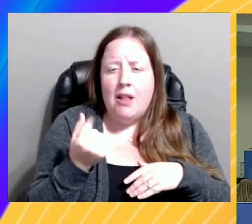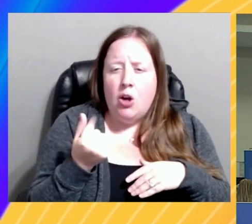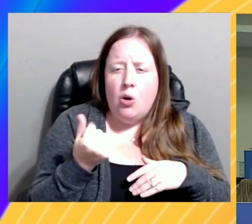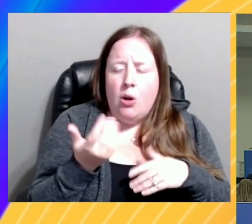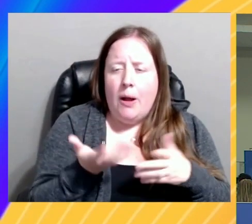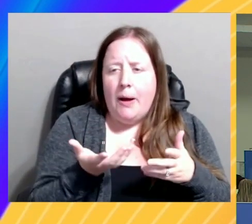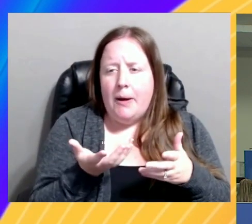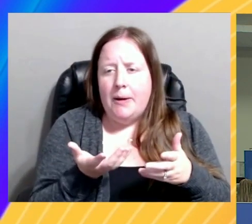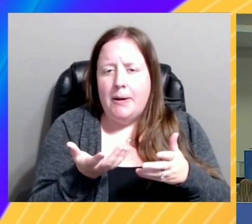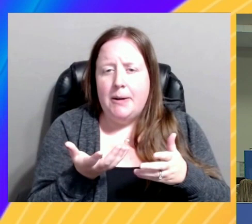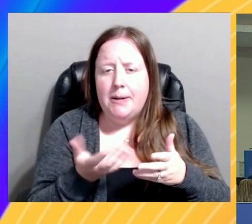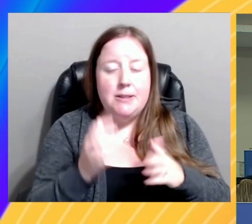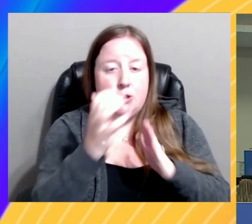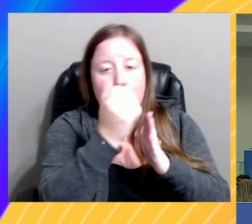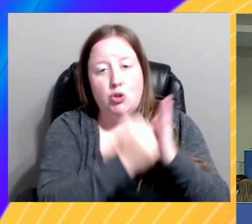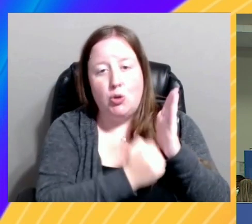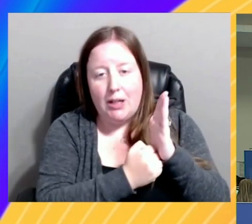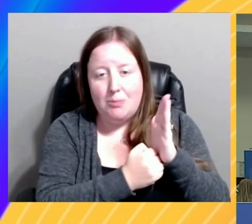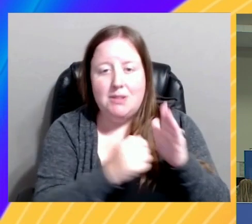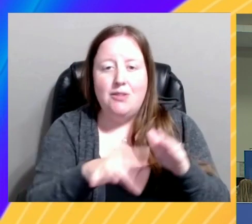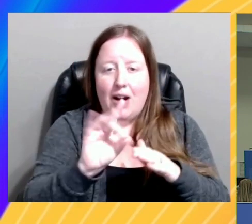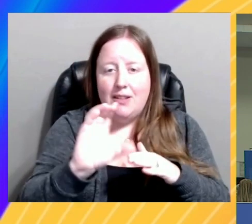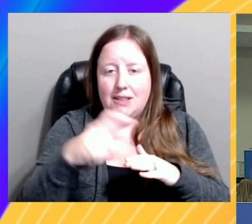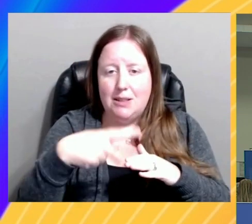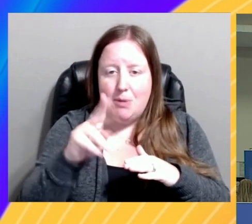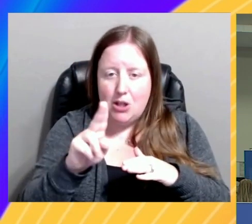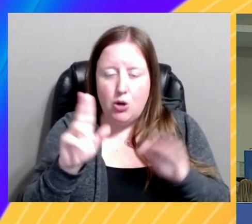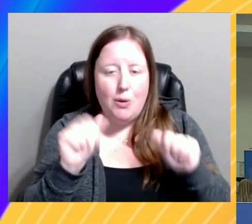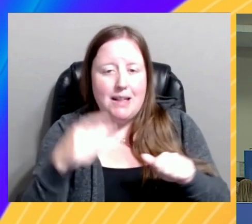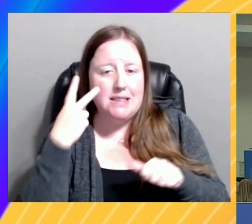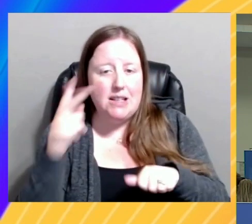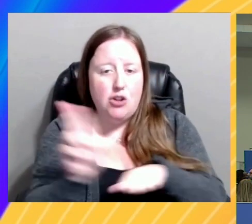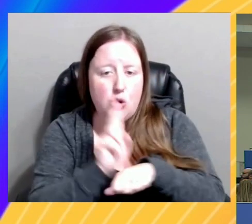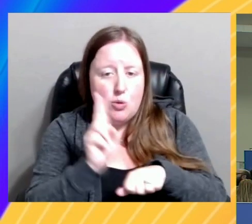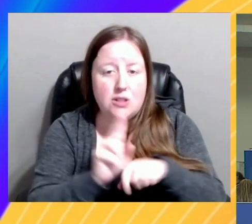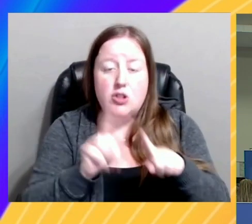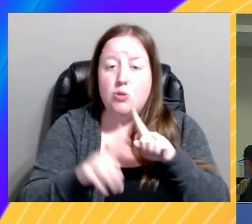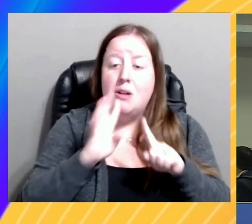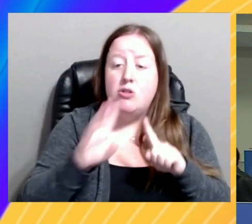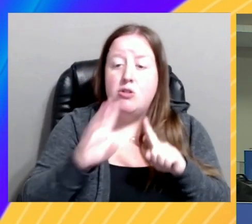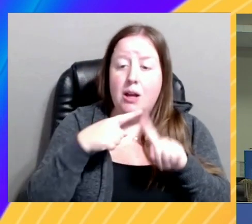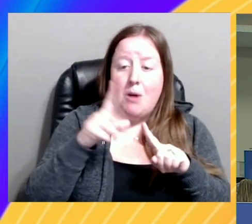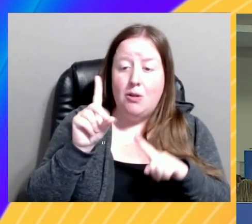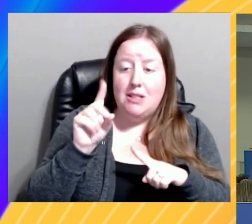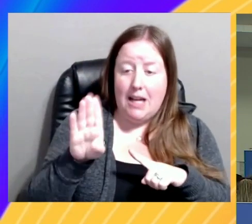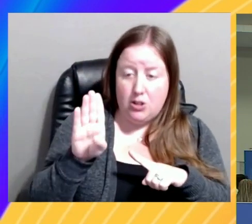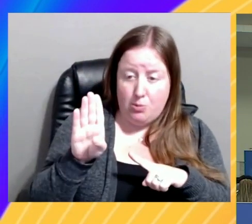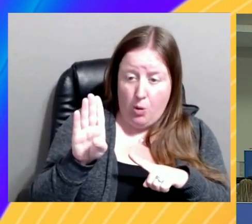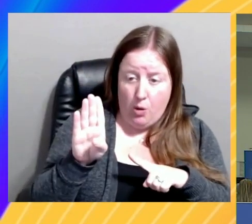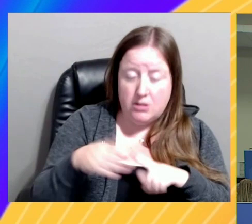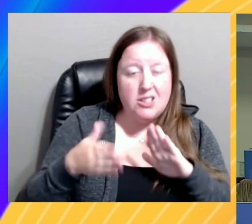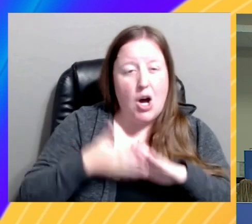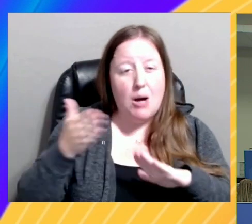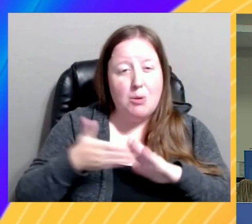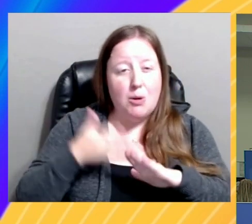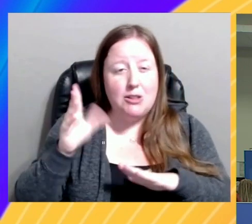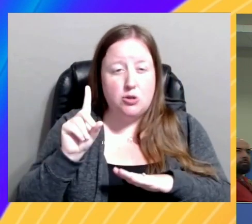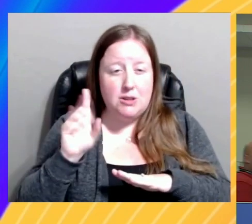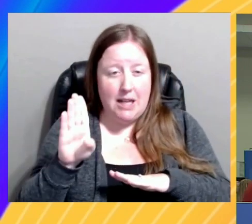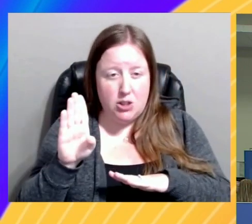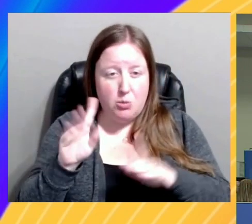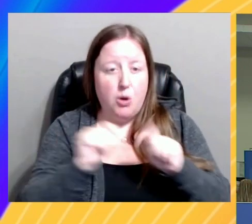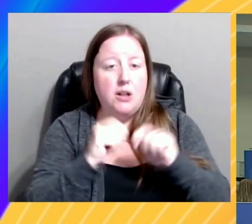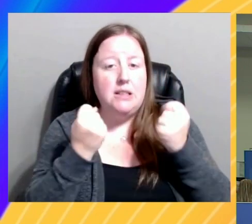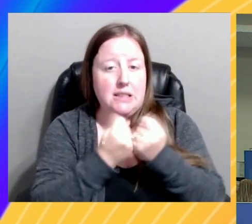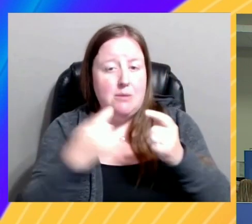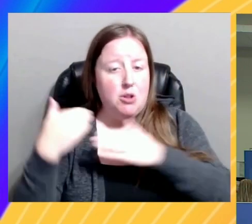script to spike the CPU, and we can see the usage go. But when we're talking about dashboards, operational dashboards, this is where teams are responsible for the